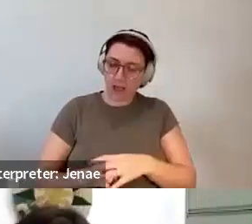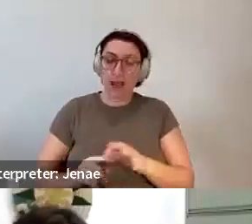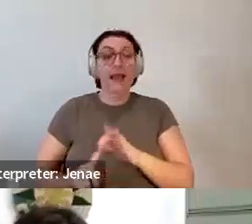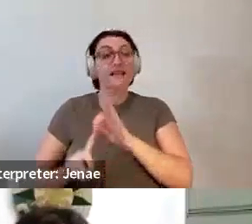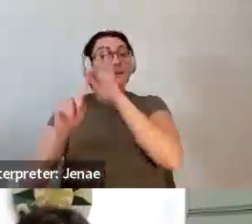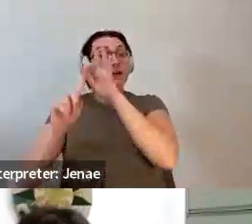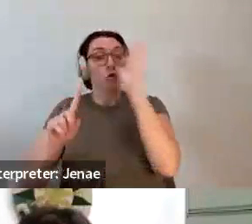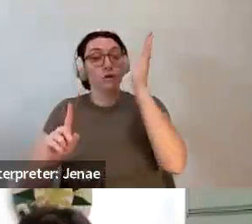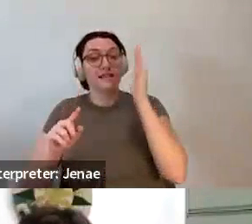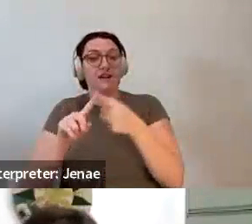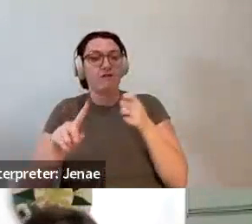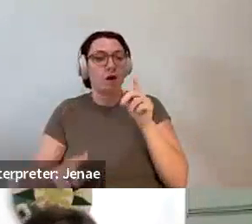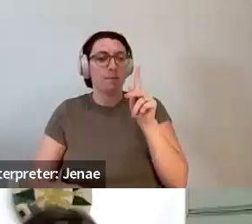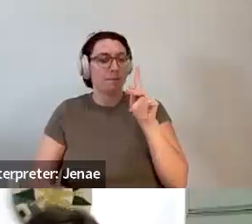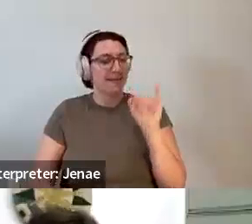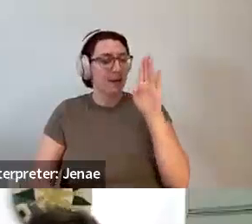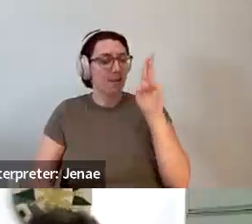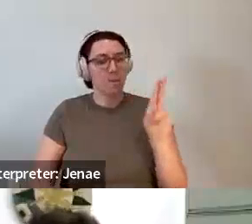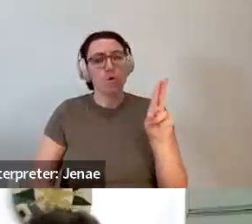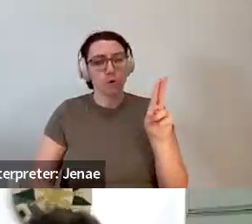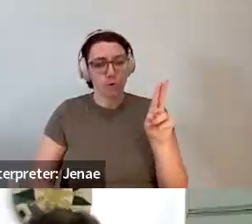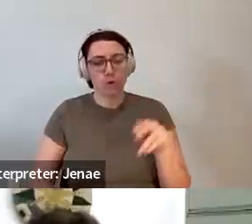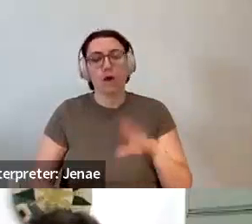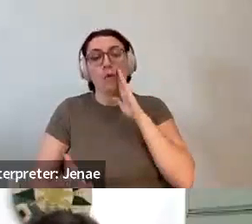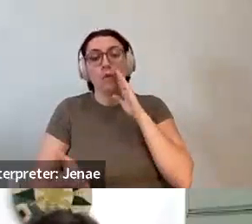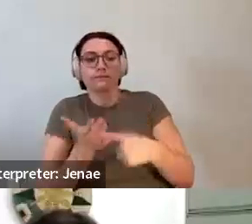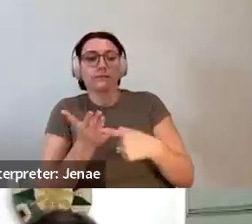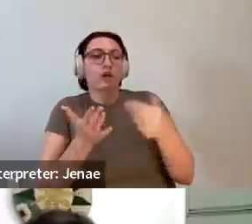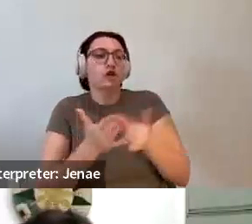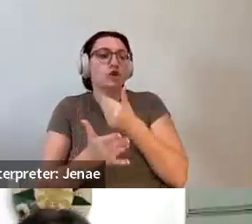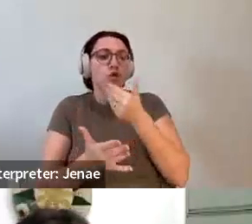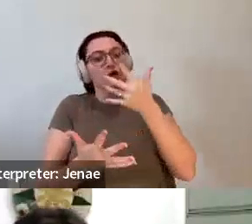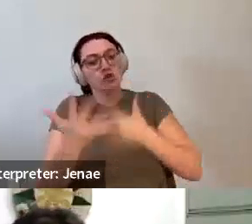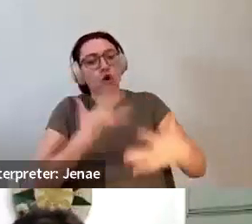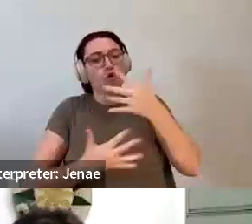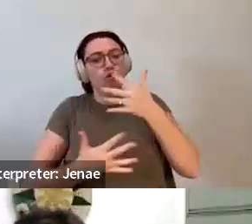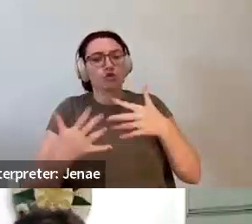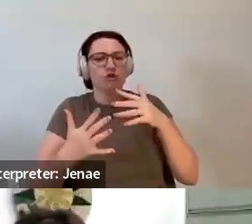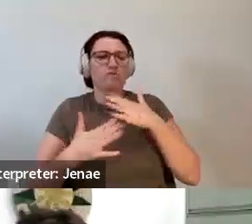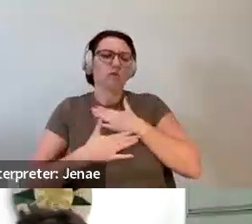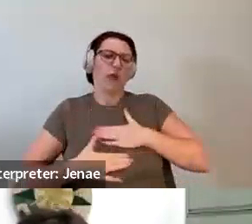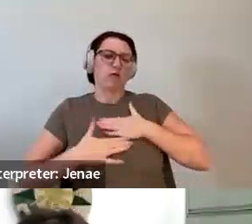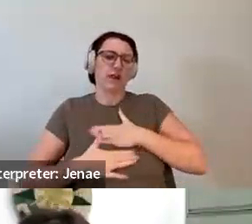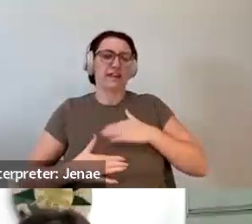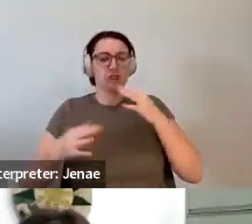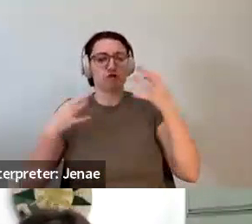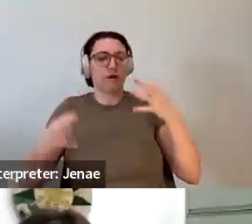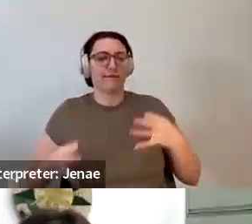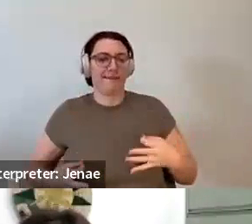Kibu. We are going to go over the new social recreation directive that came